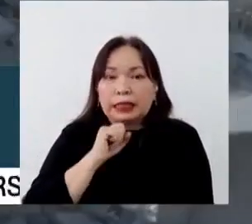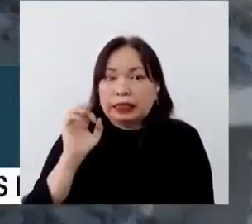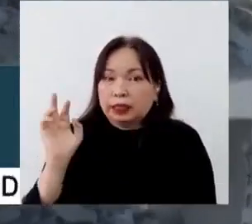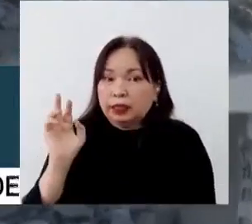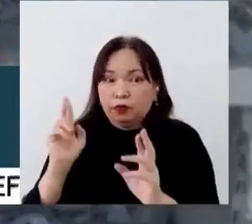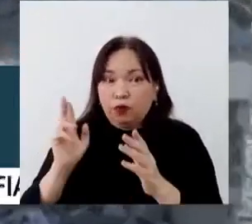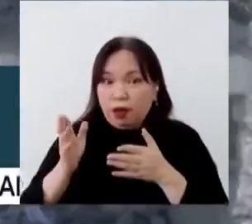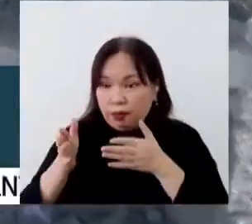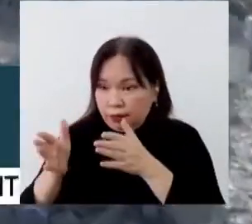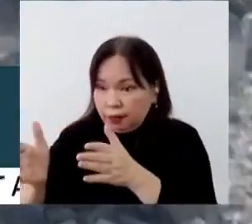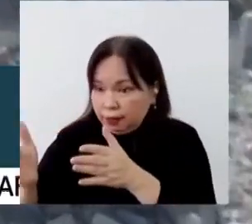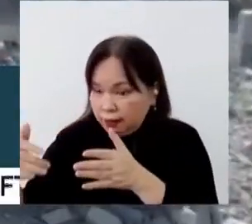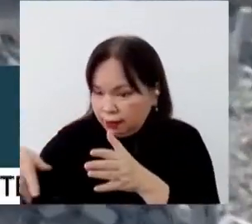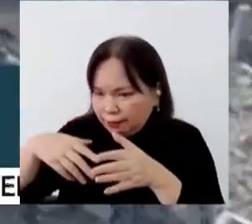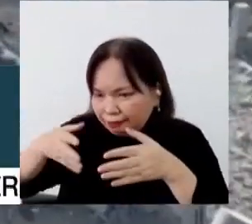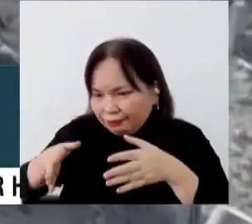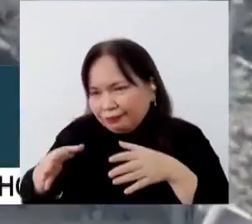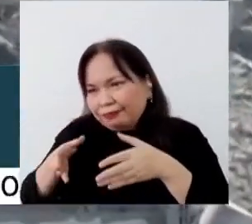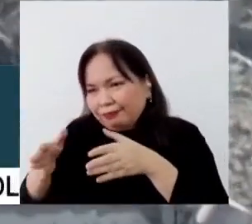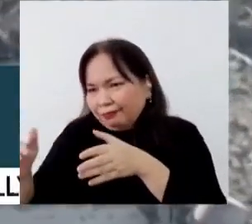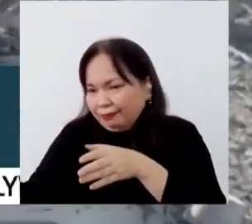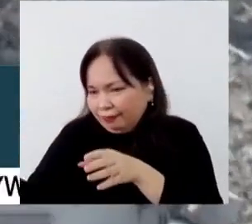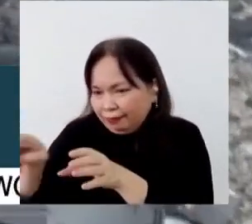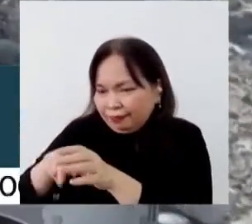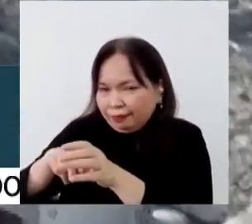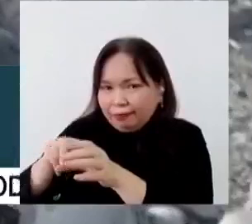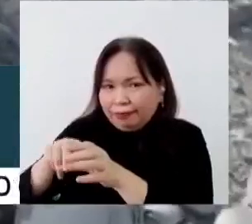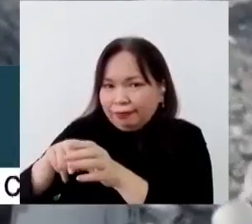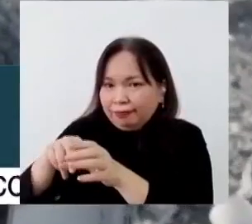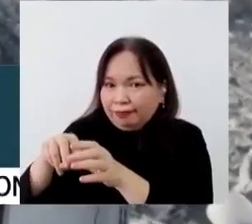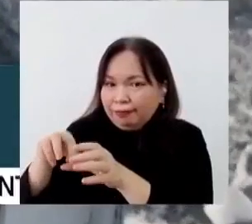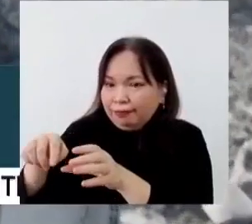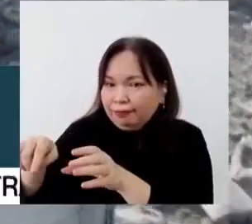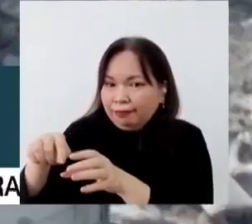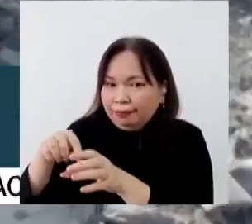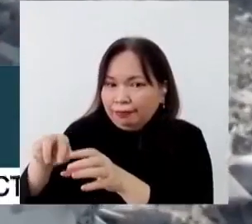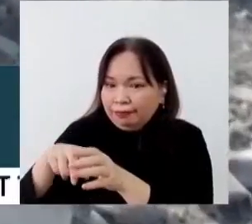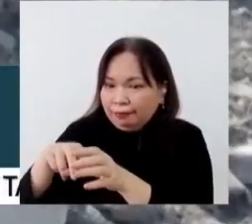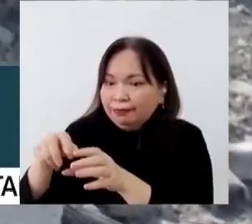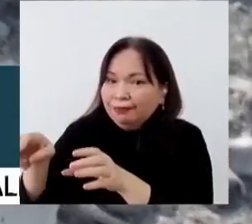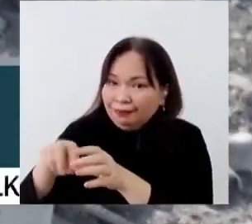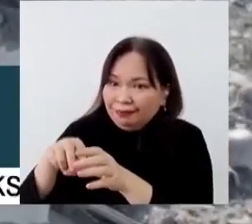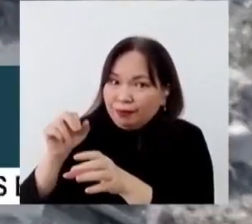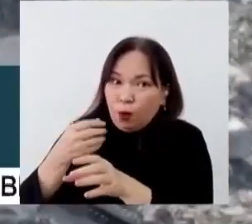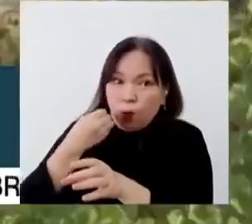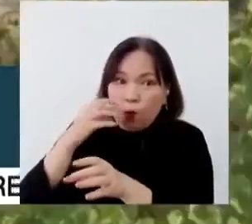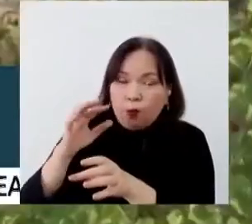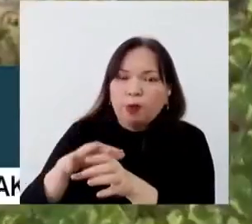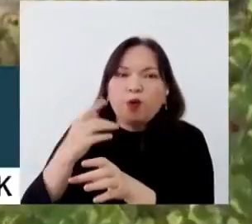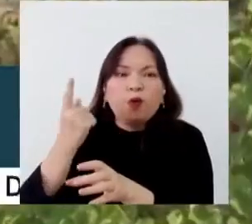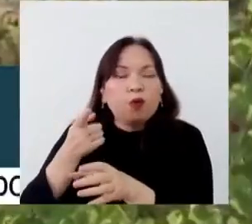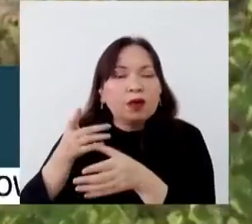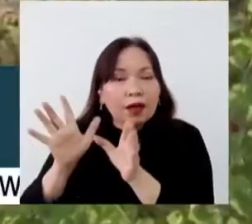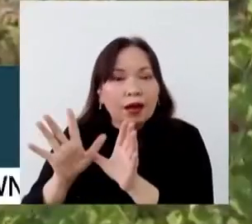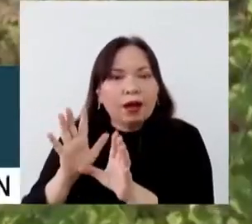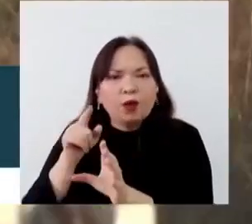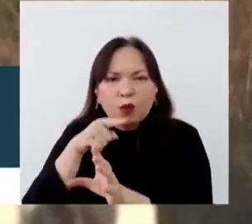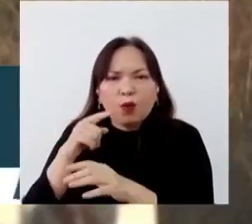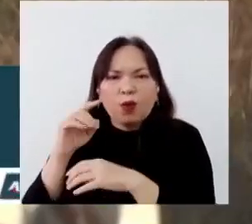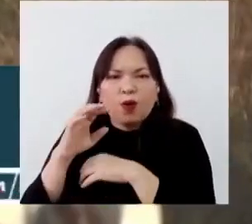open, it's a possibility that only foreigners will be allowed to exit the Gaza Strip.